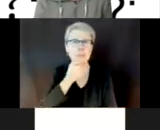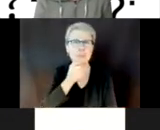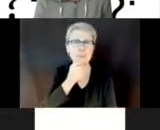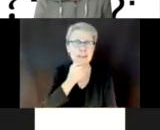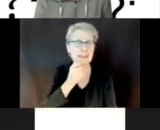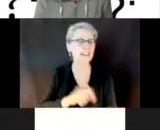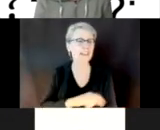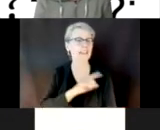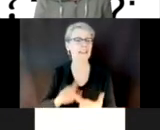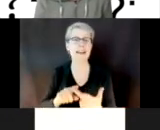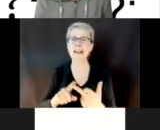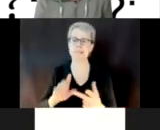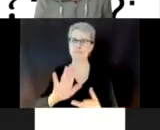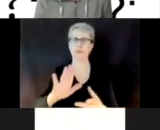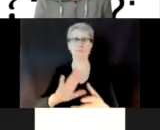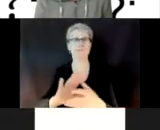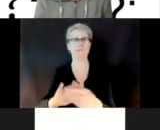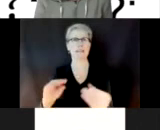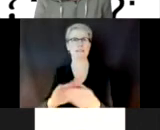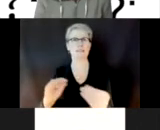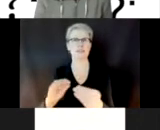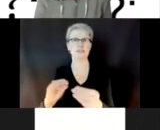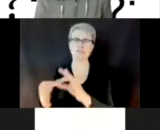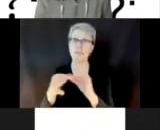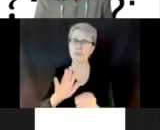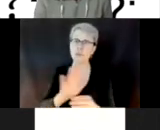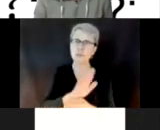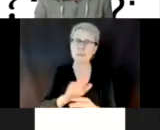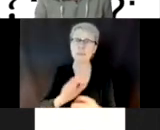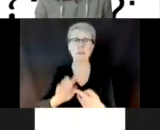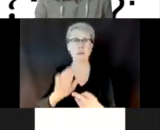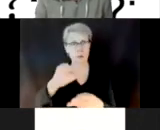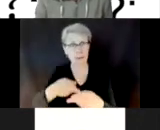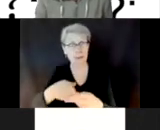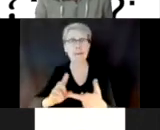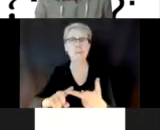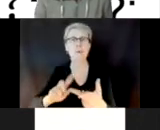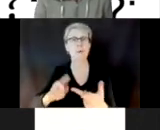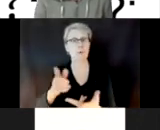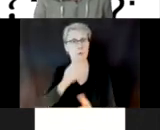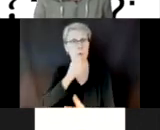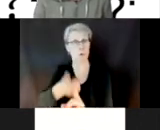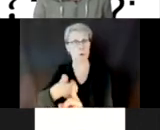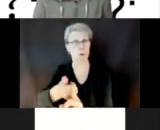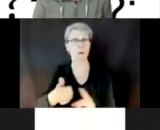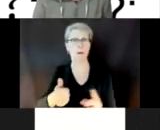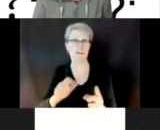What you're trying to say about your organization, your brand, or yourself. That's your story and